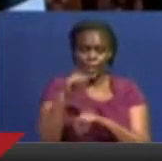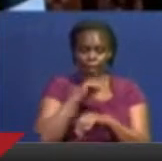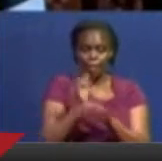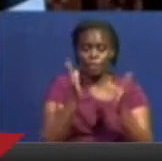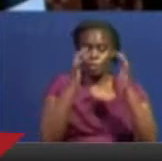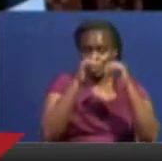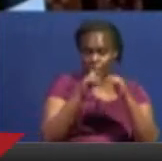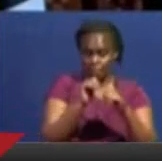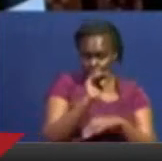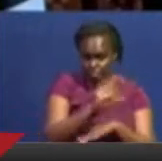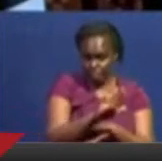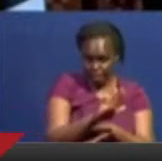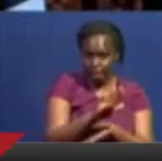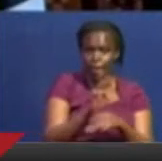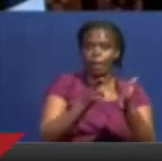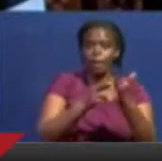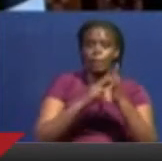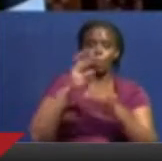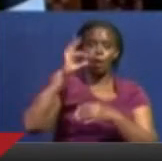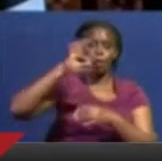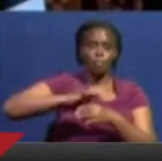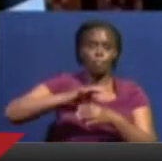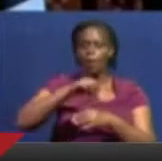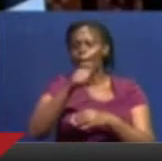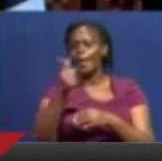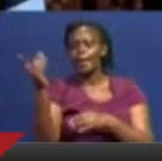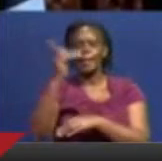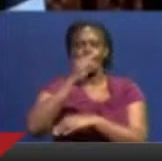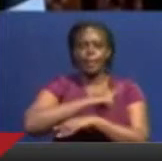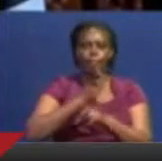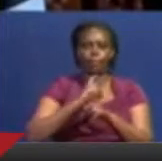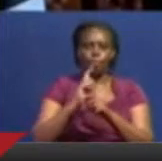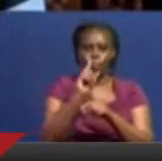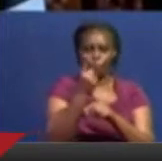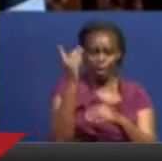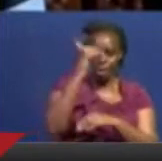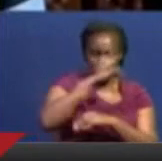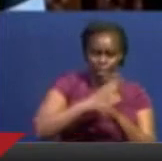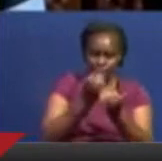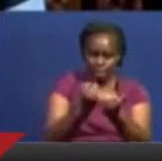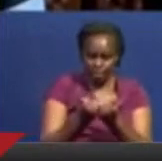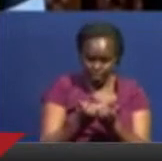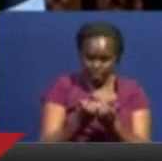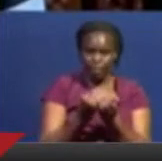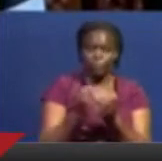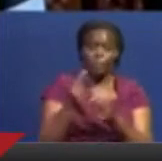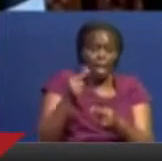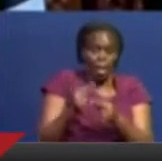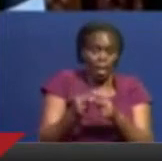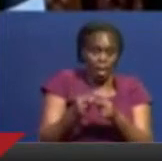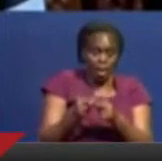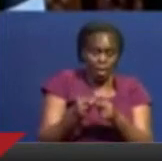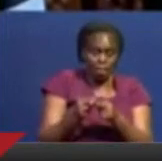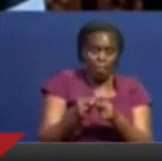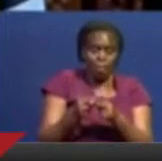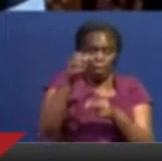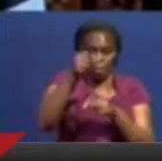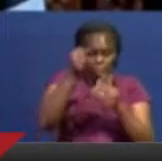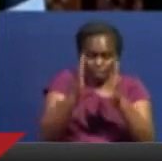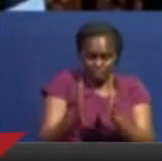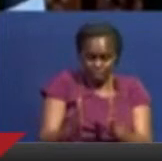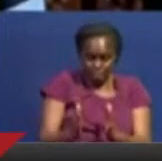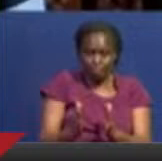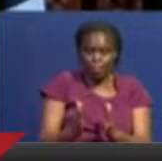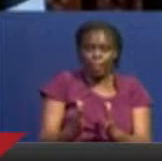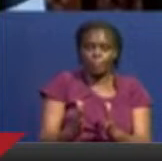National Assembly is required to vote on any day from the first day it receives a nomination up to the 60th